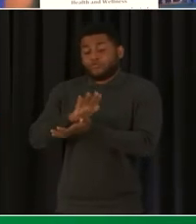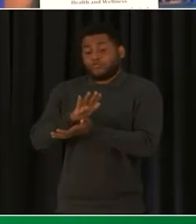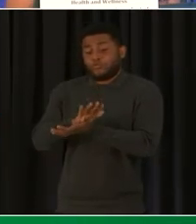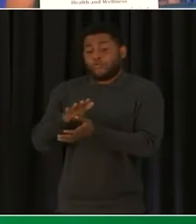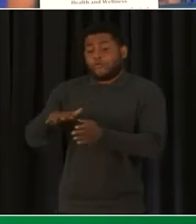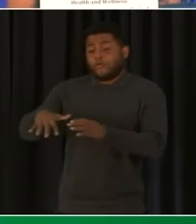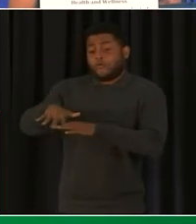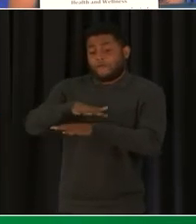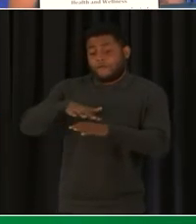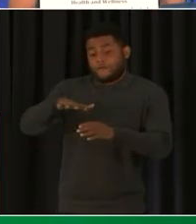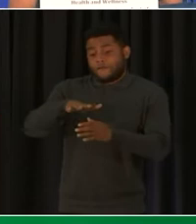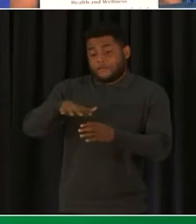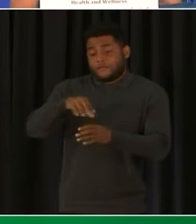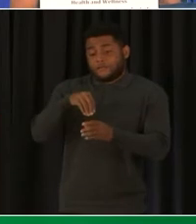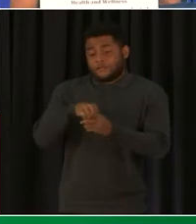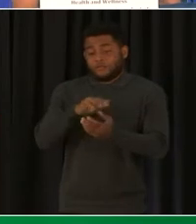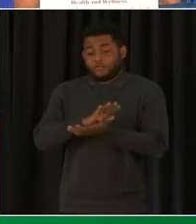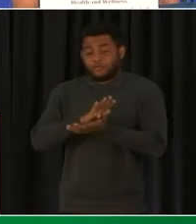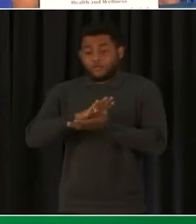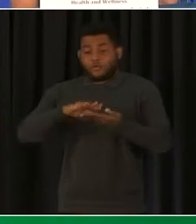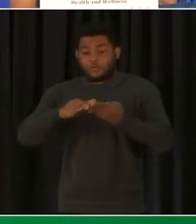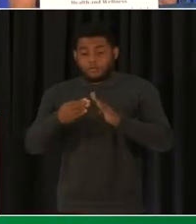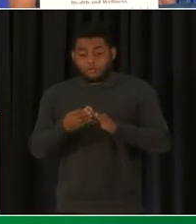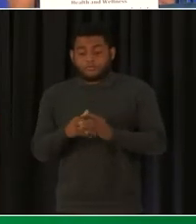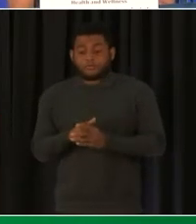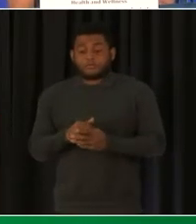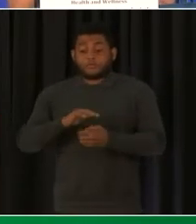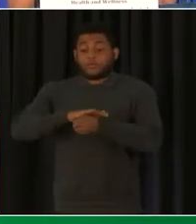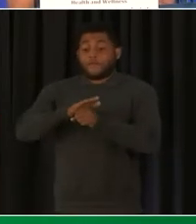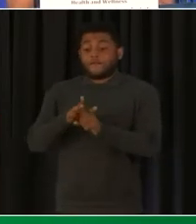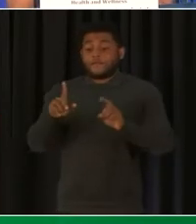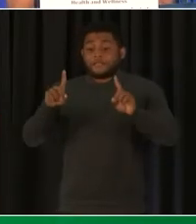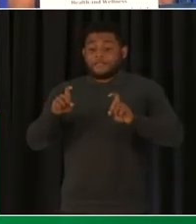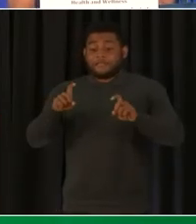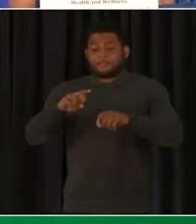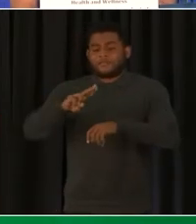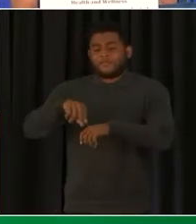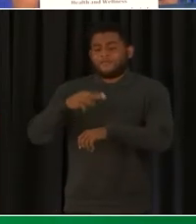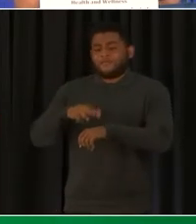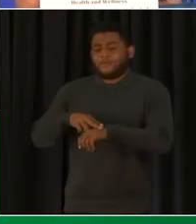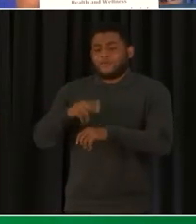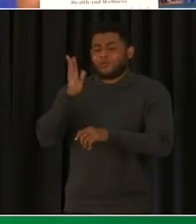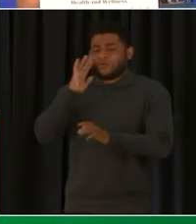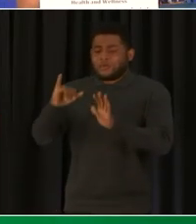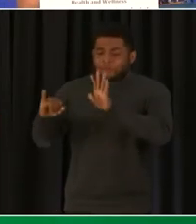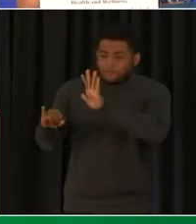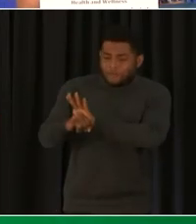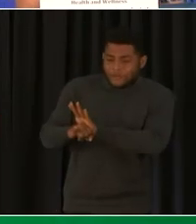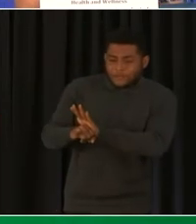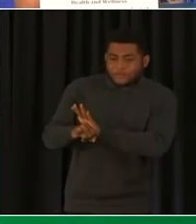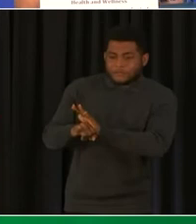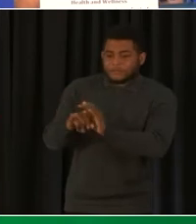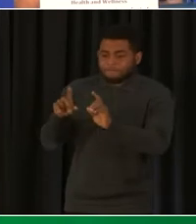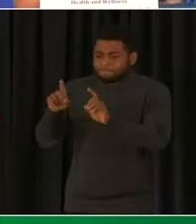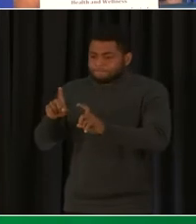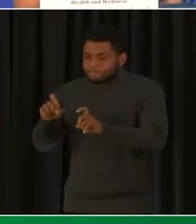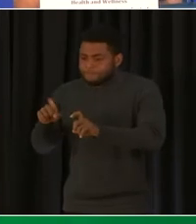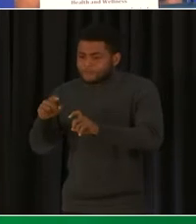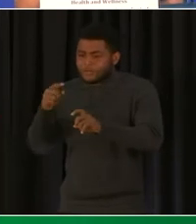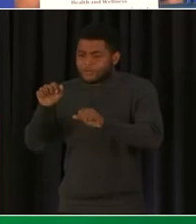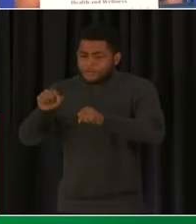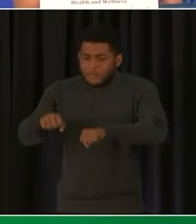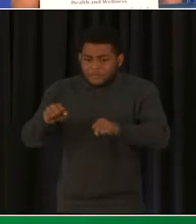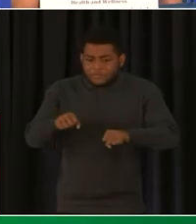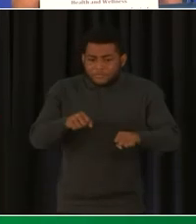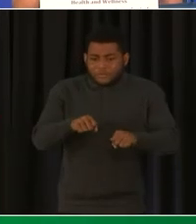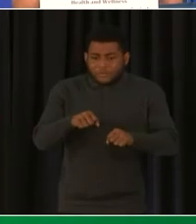communities. COVID-19 testing, of course, helps schools to identify potential cases of coronavirus quickly